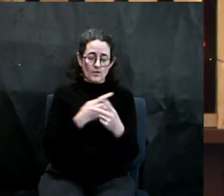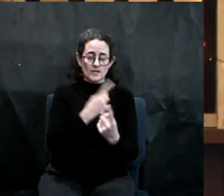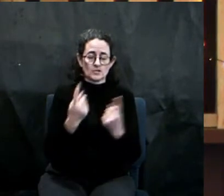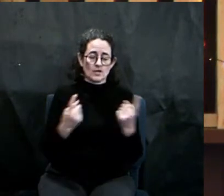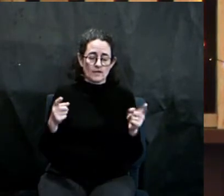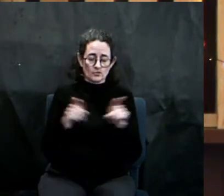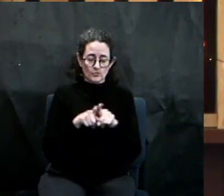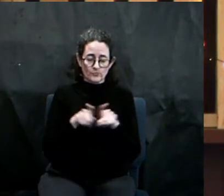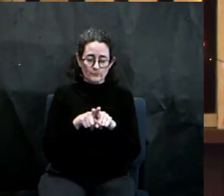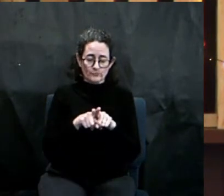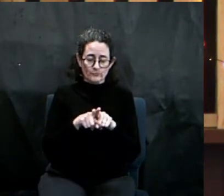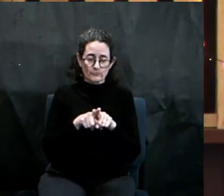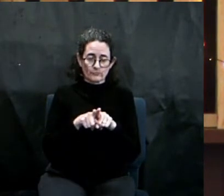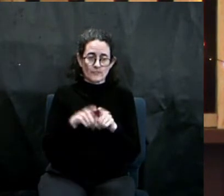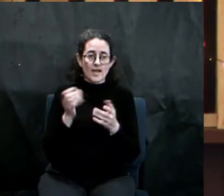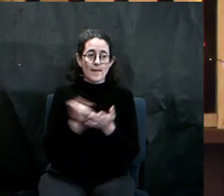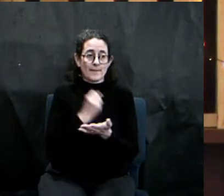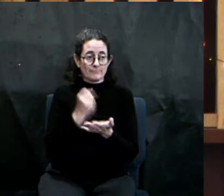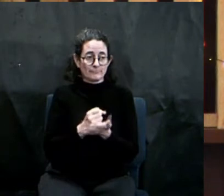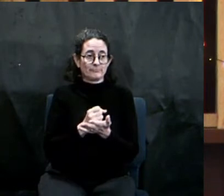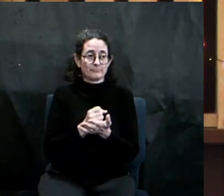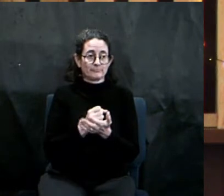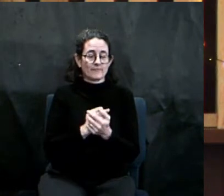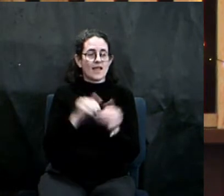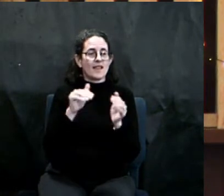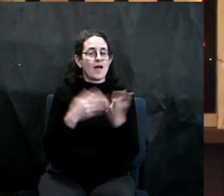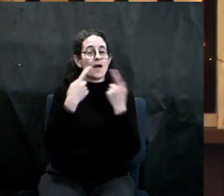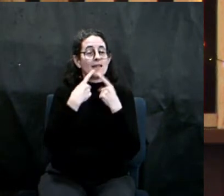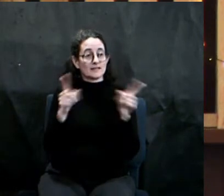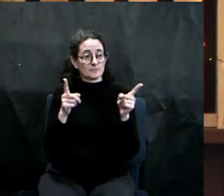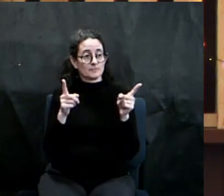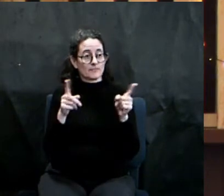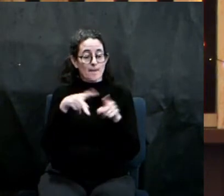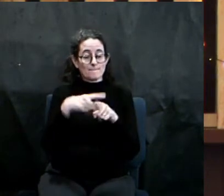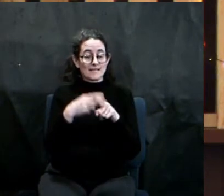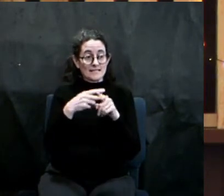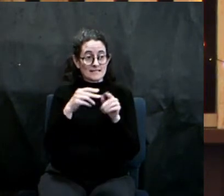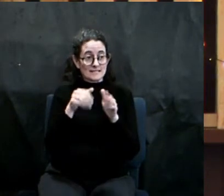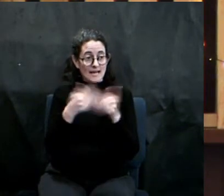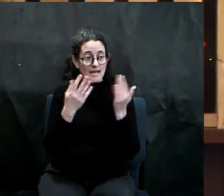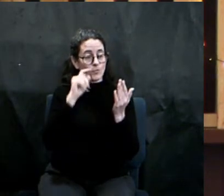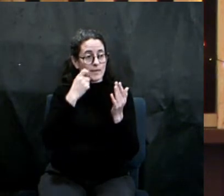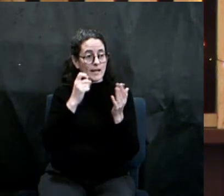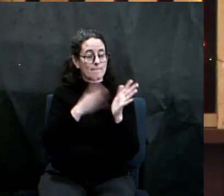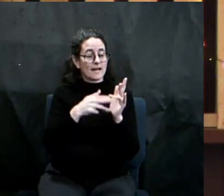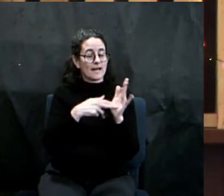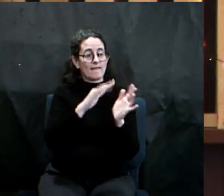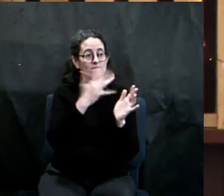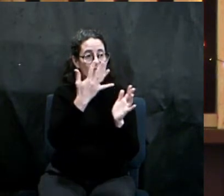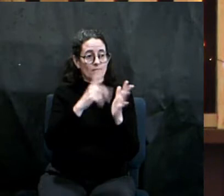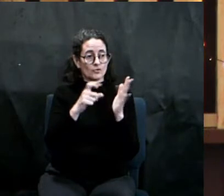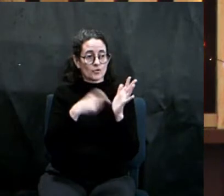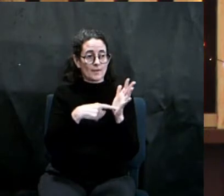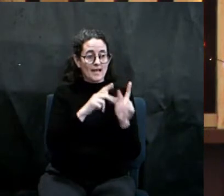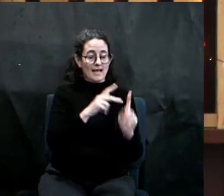A handful of announcements for us, things in the life of our church. Maintenance Day coming up Monday the 5th of October, 8 a.m. to 12 p.m. I think